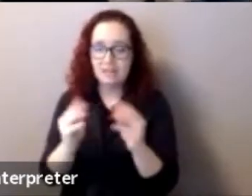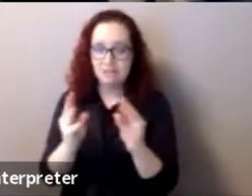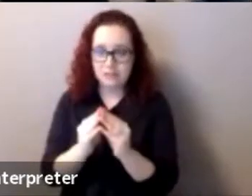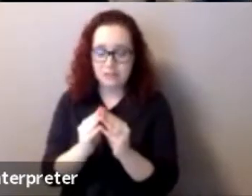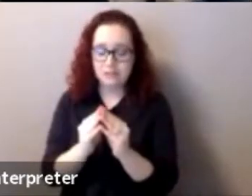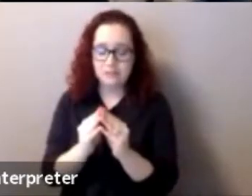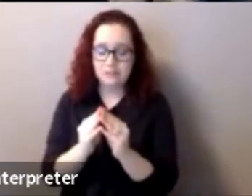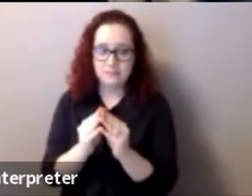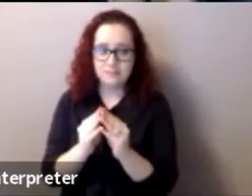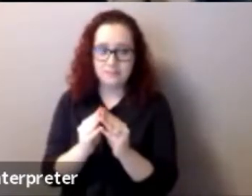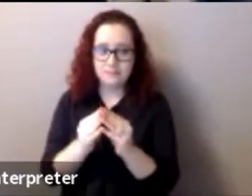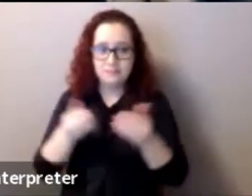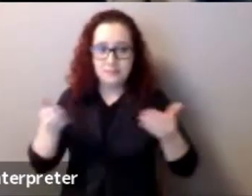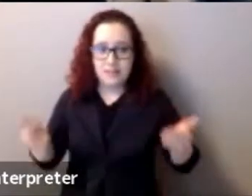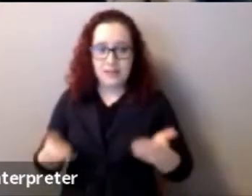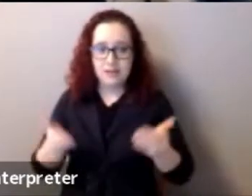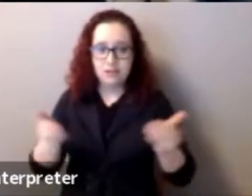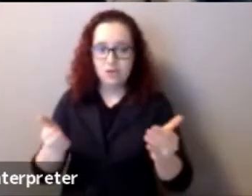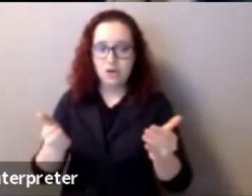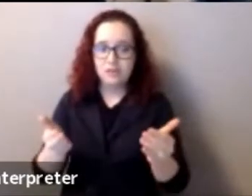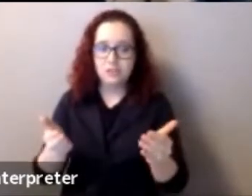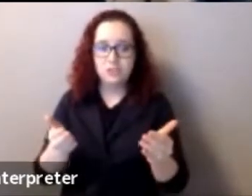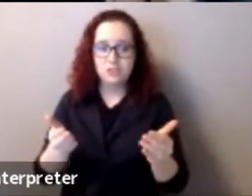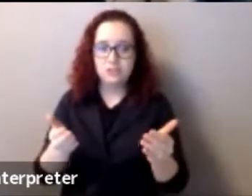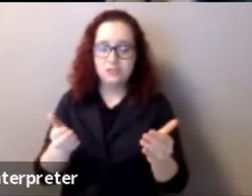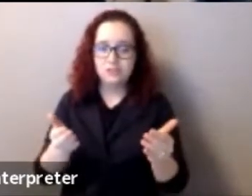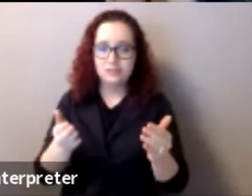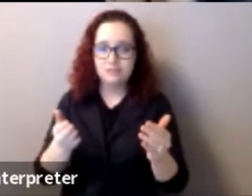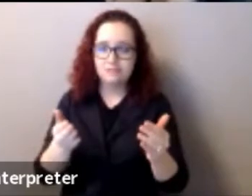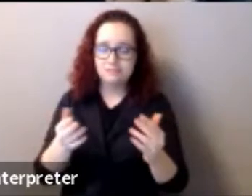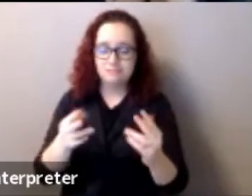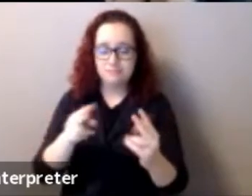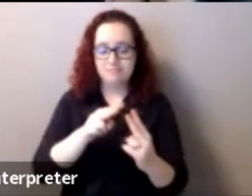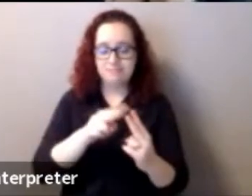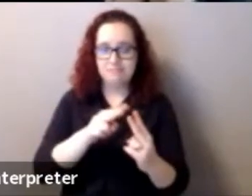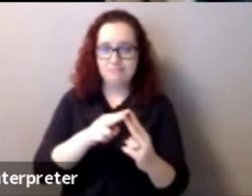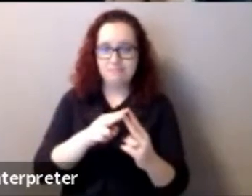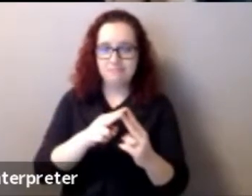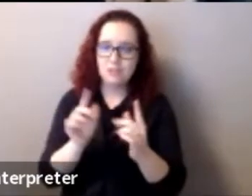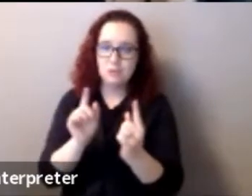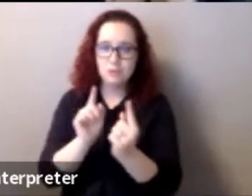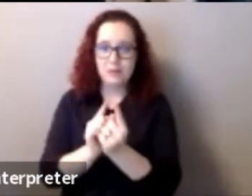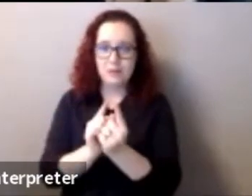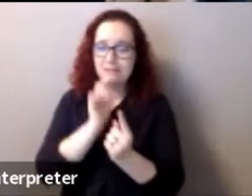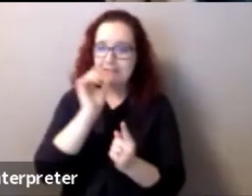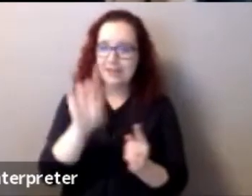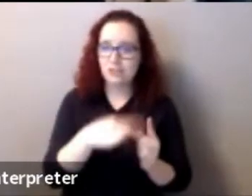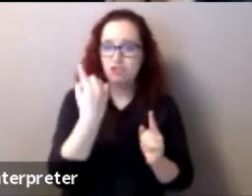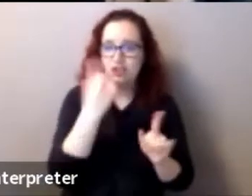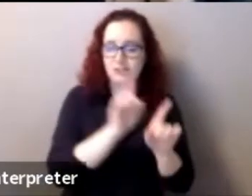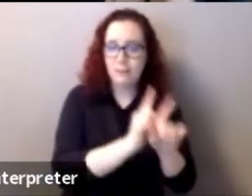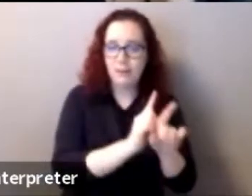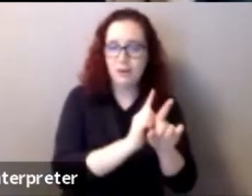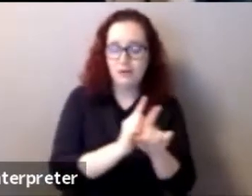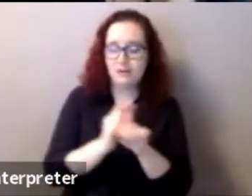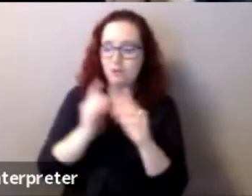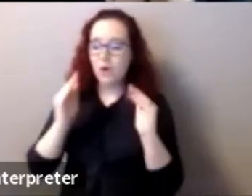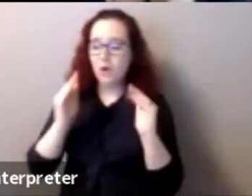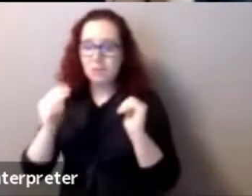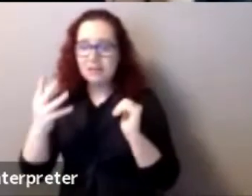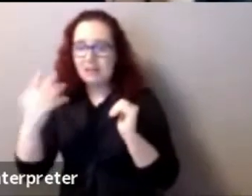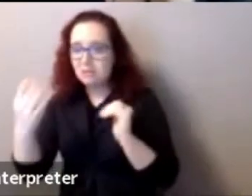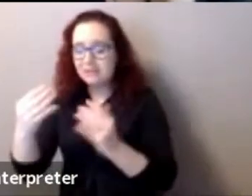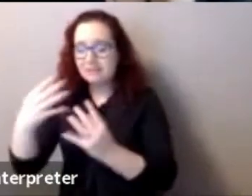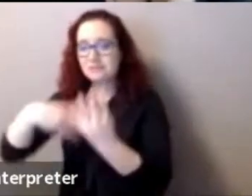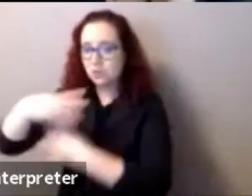distance. Encourage pairs to meet outside mentoring meetings. And again, this is kind of like the old way we used to do it. We hope to do it next